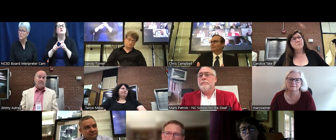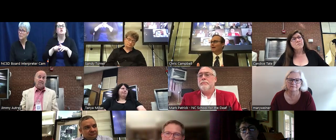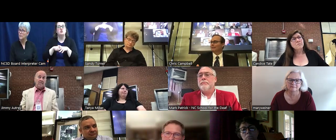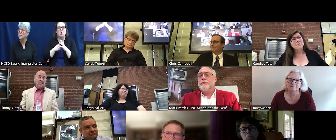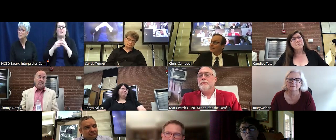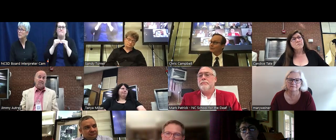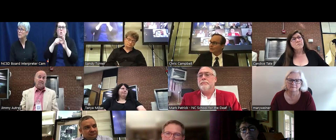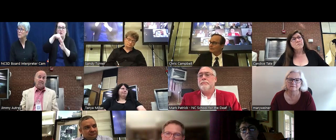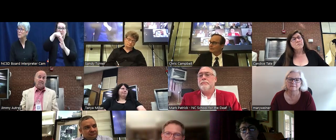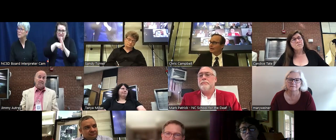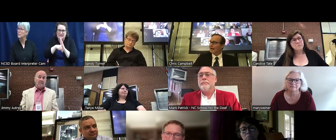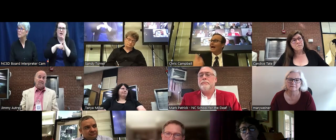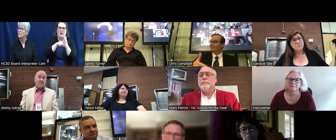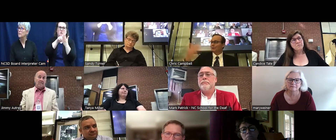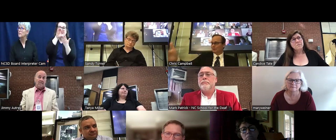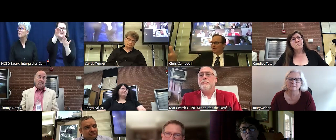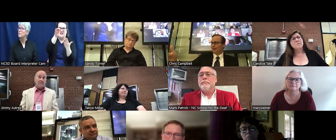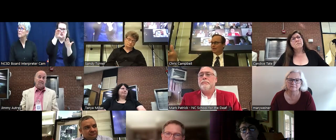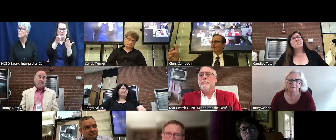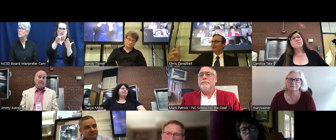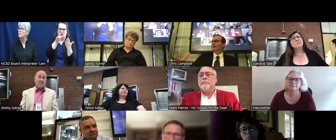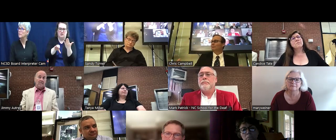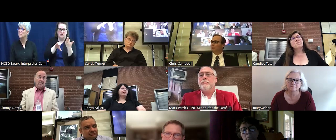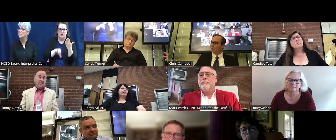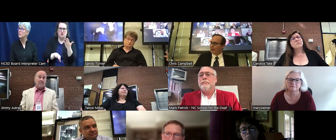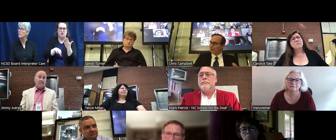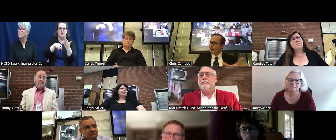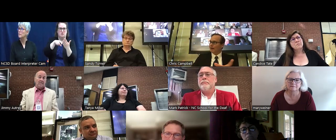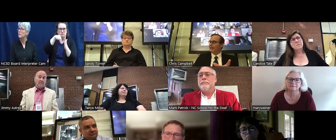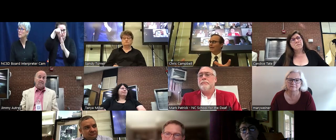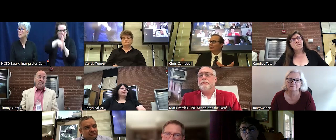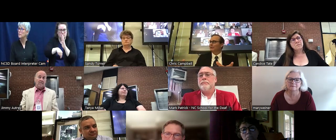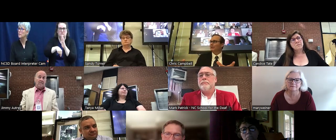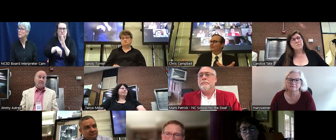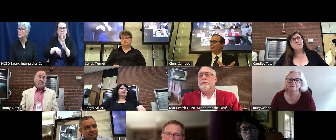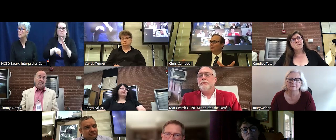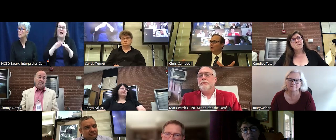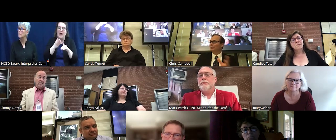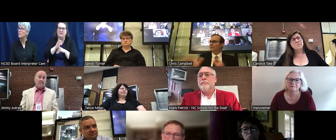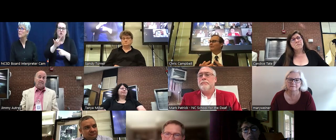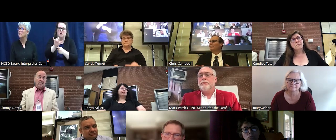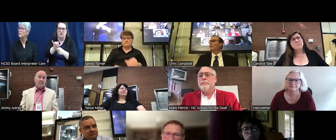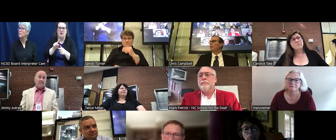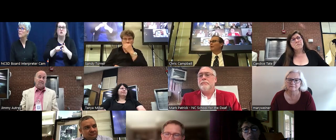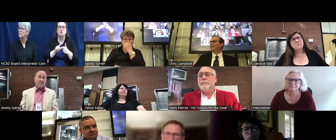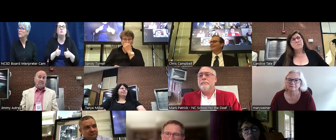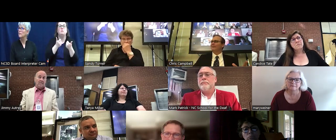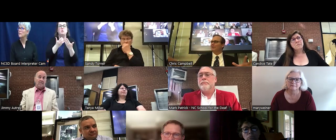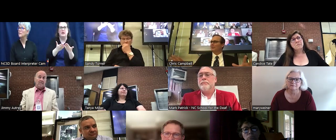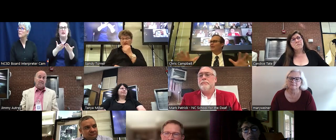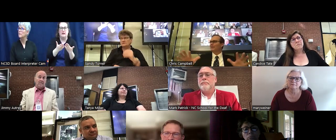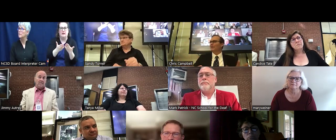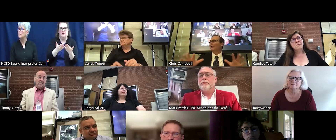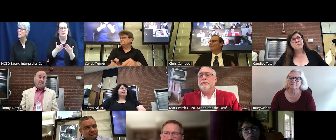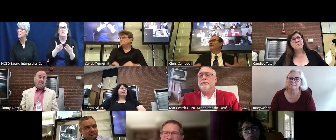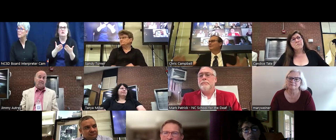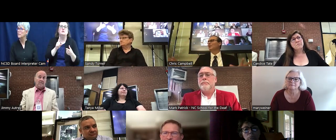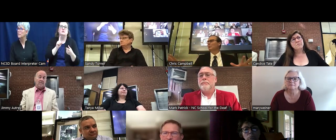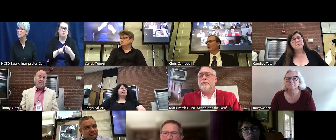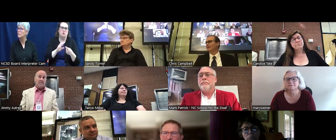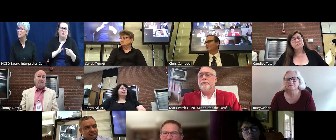section by section after July to bring recommendations to the full board. So the full board doesn't have to think through